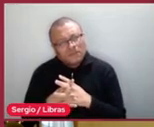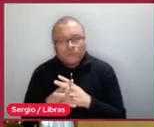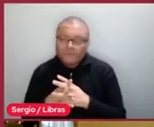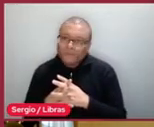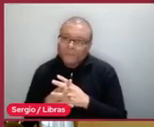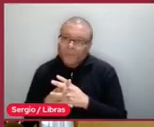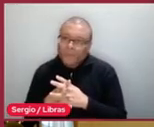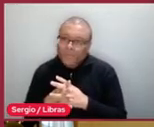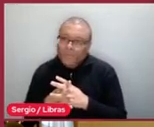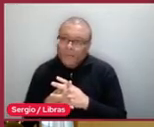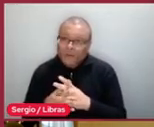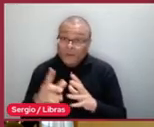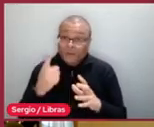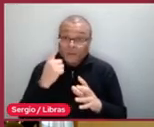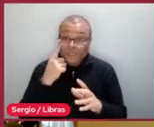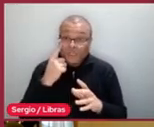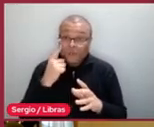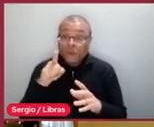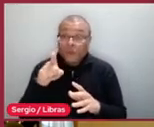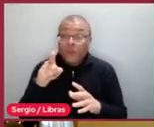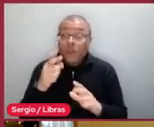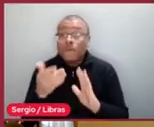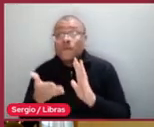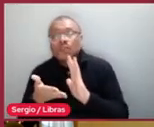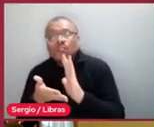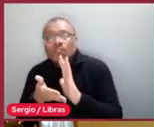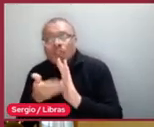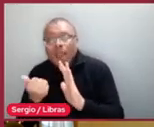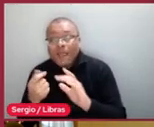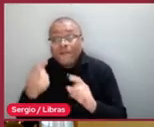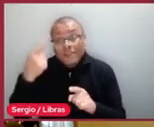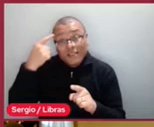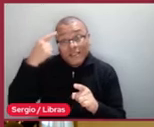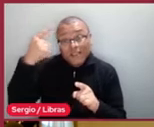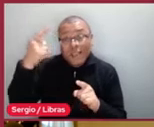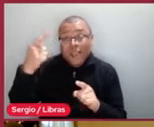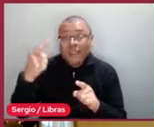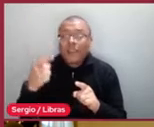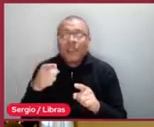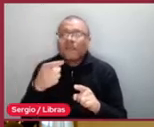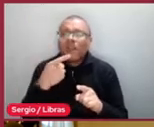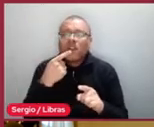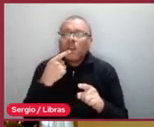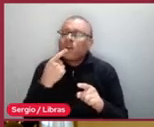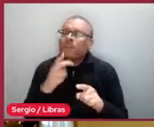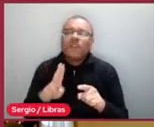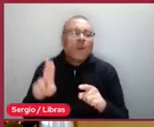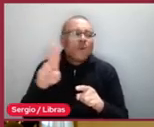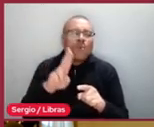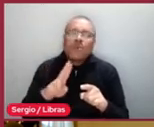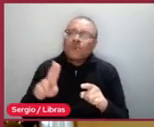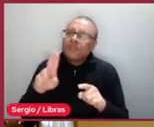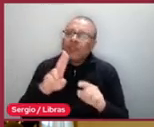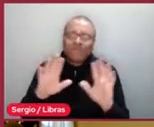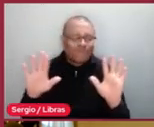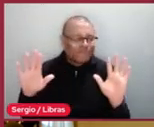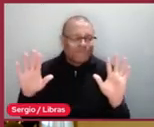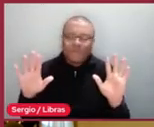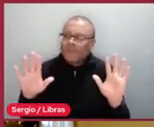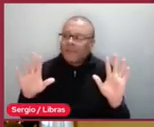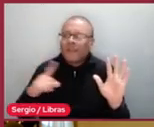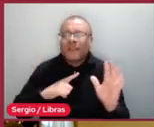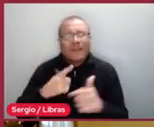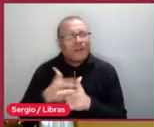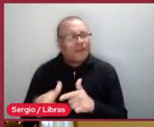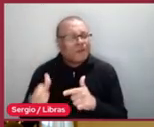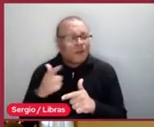Let's try to remove this idea of DSLs. Like, this don't work. because it's global and have other